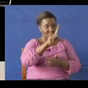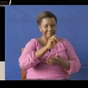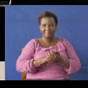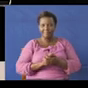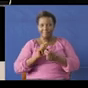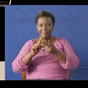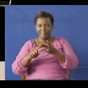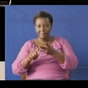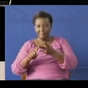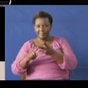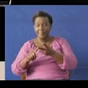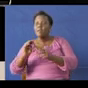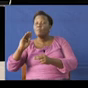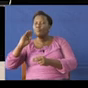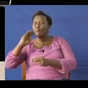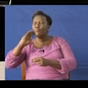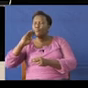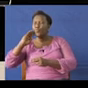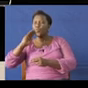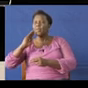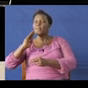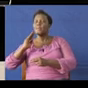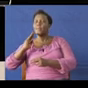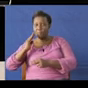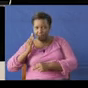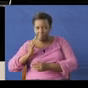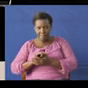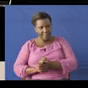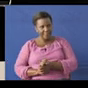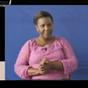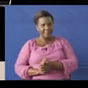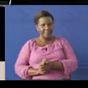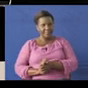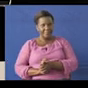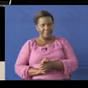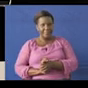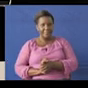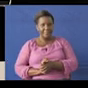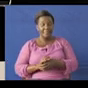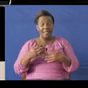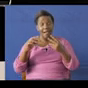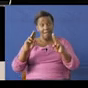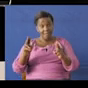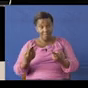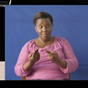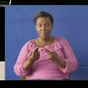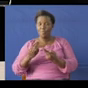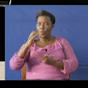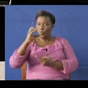vital or of a great importance. Or in other words, you can use the word